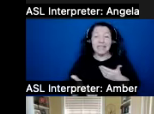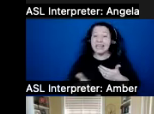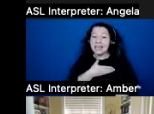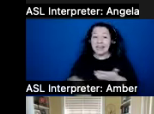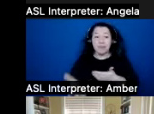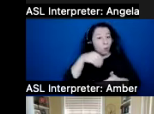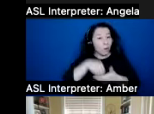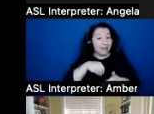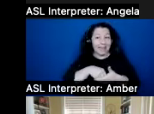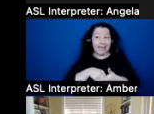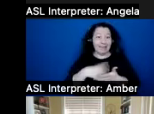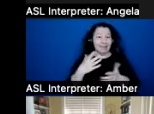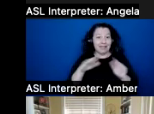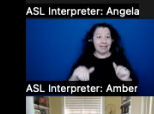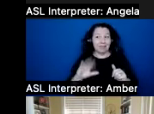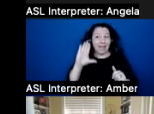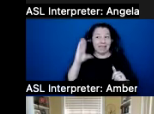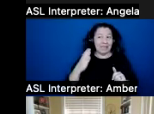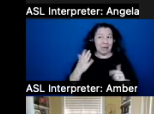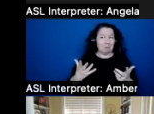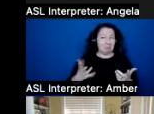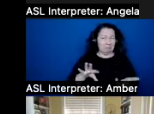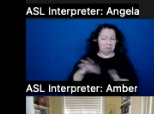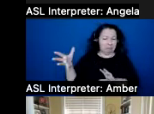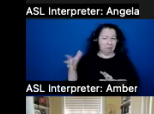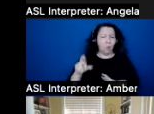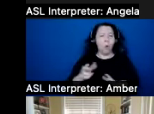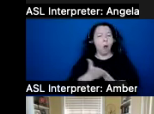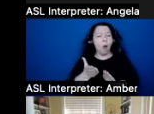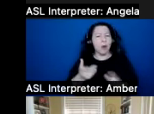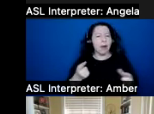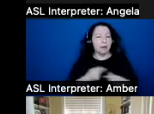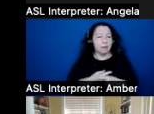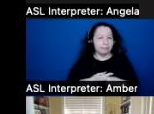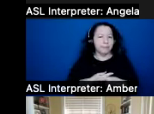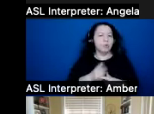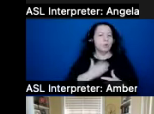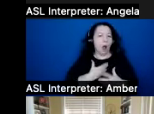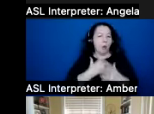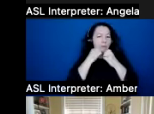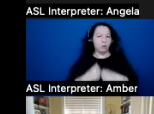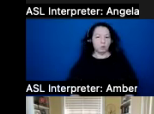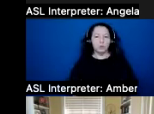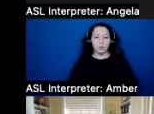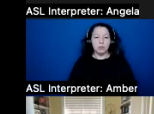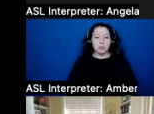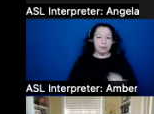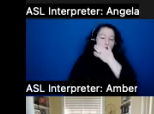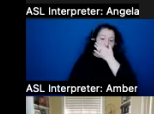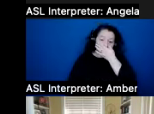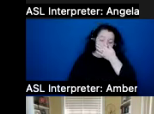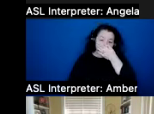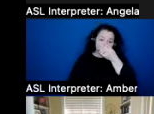corrupt or like they're operating contrary to our values. Next slide, please, Deb.